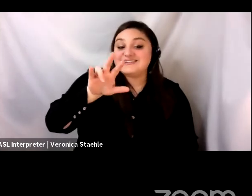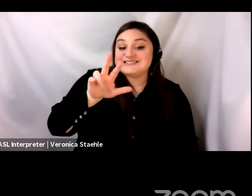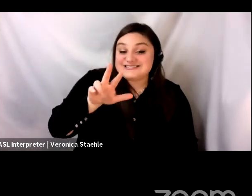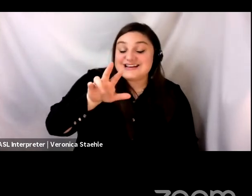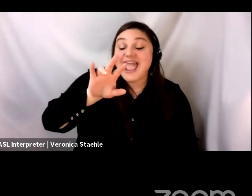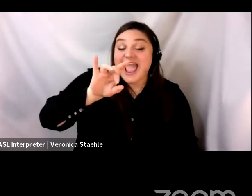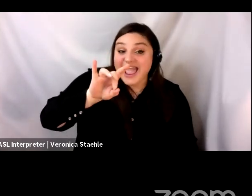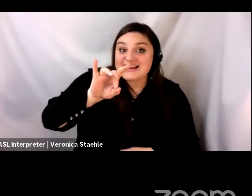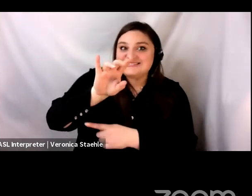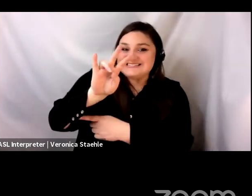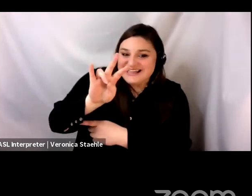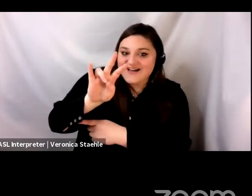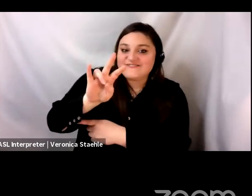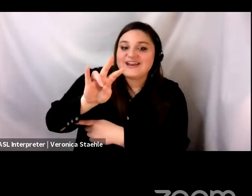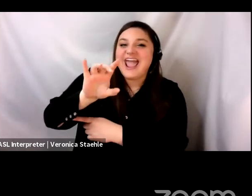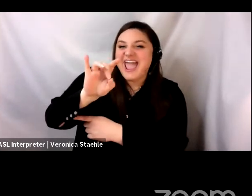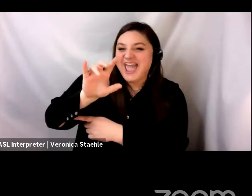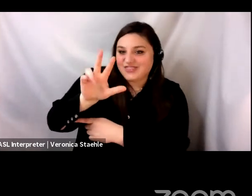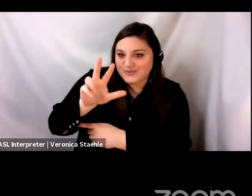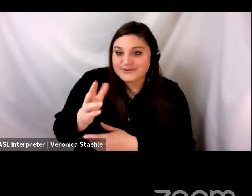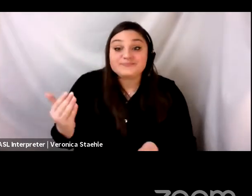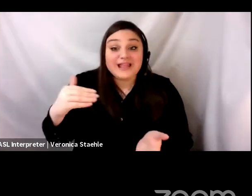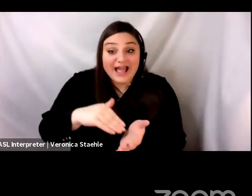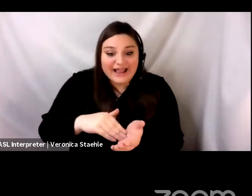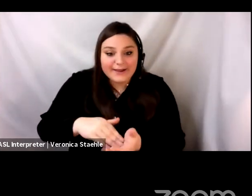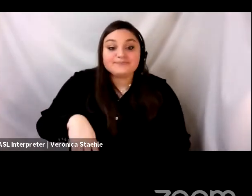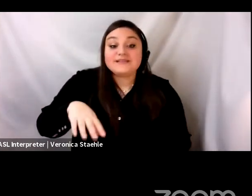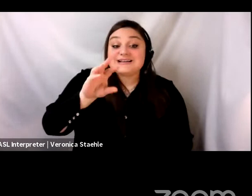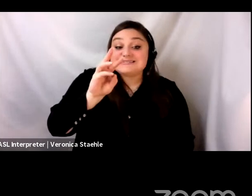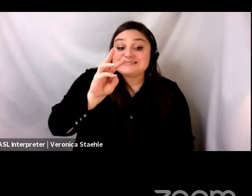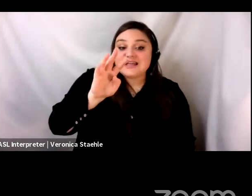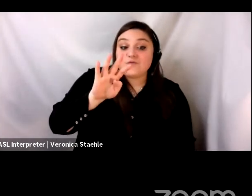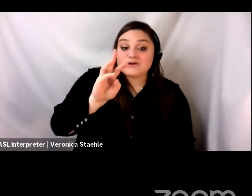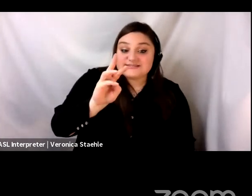646-893-8783. Again, that's